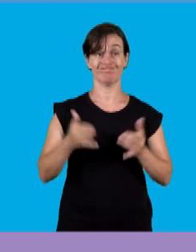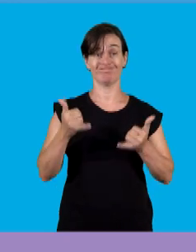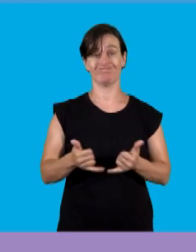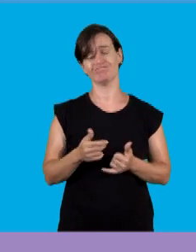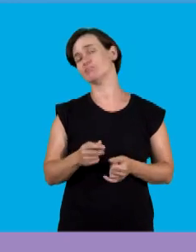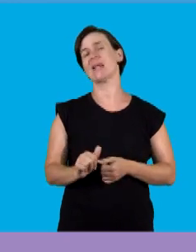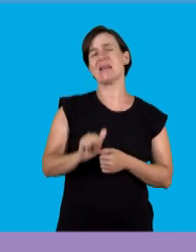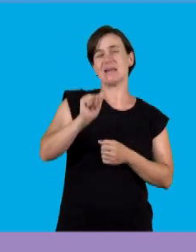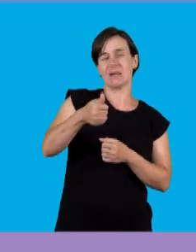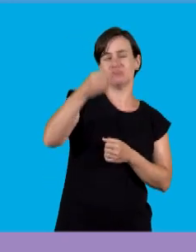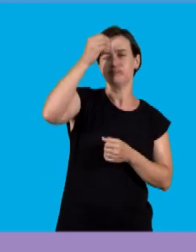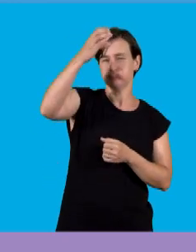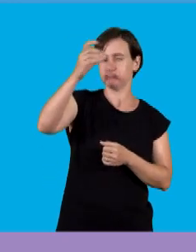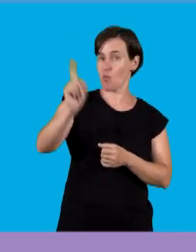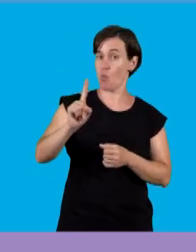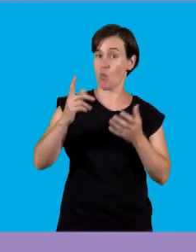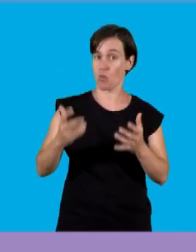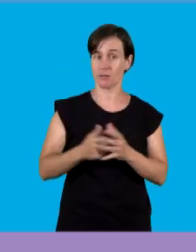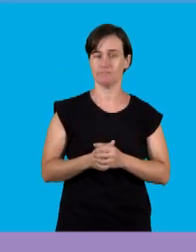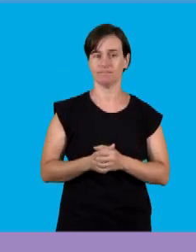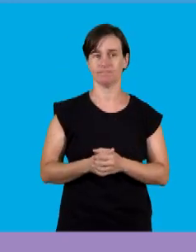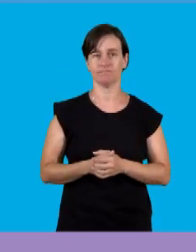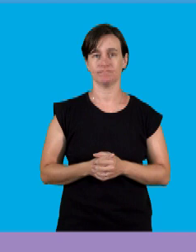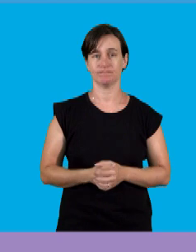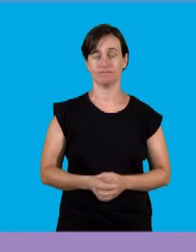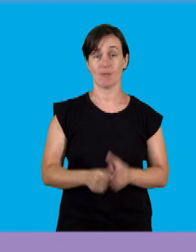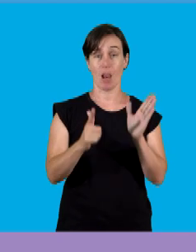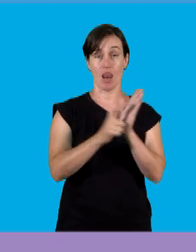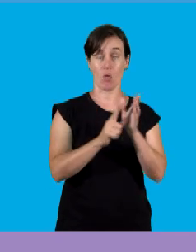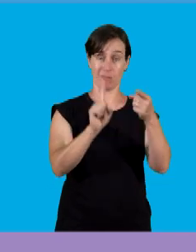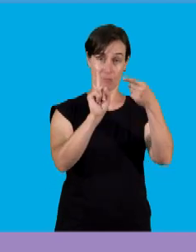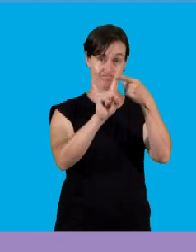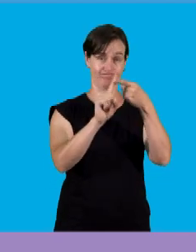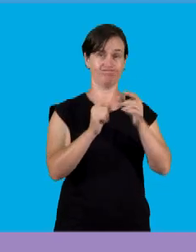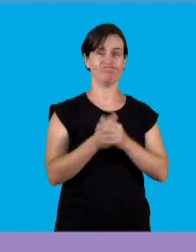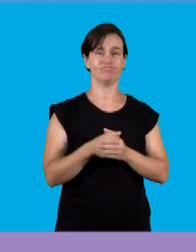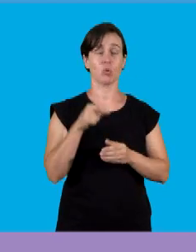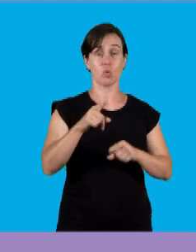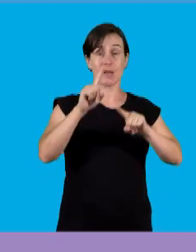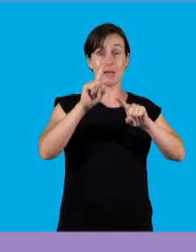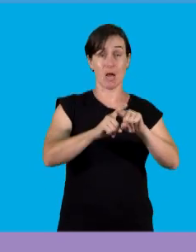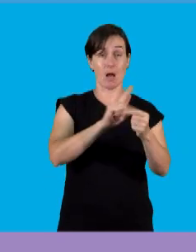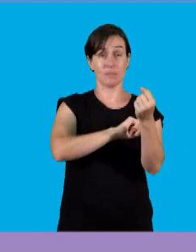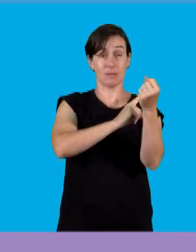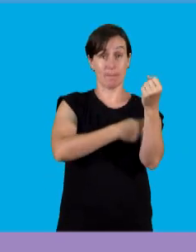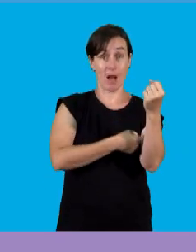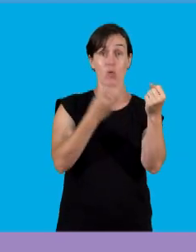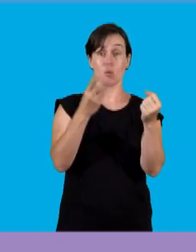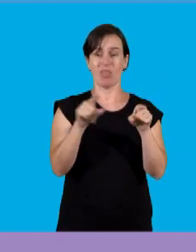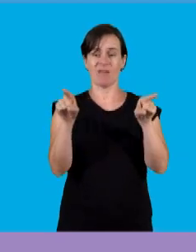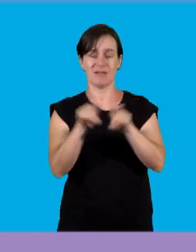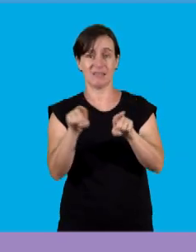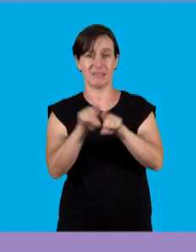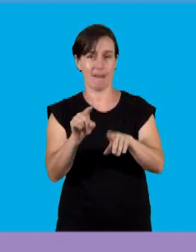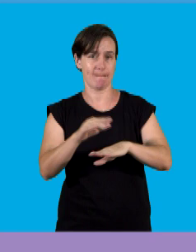Let's move on to the next concept in our concept map, and that is the first law, which is a multiplication of powers of the